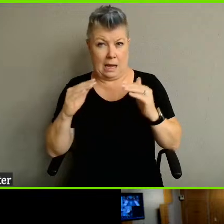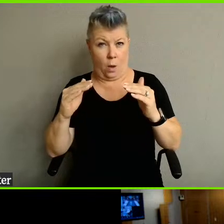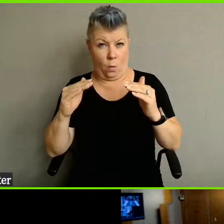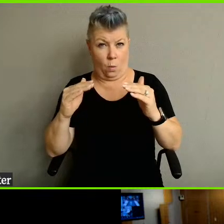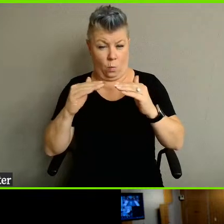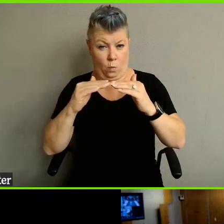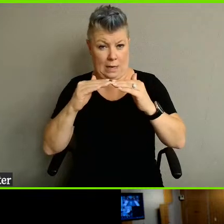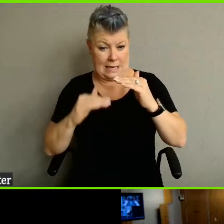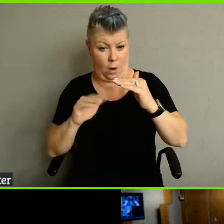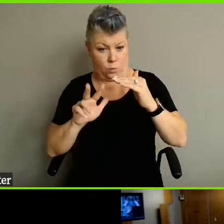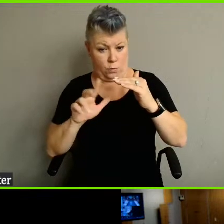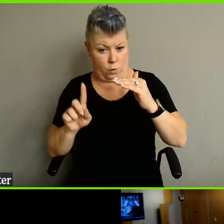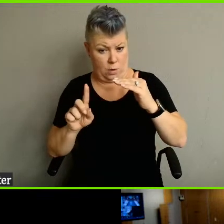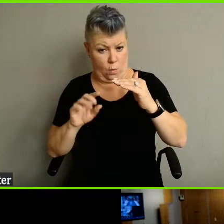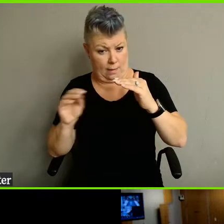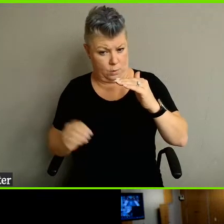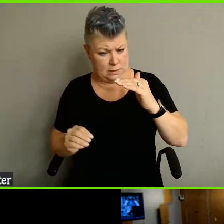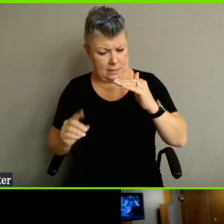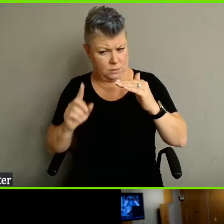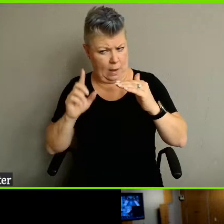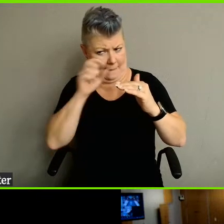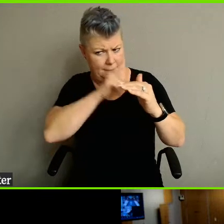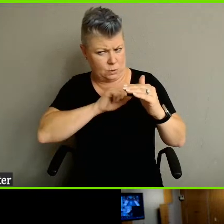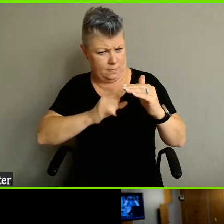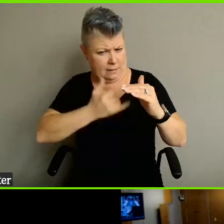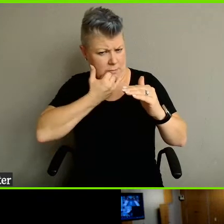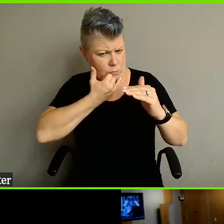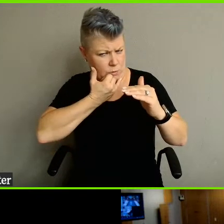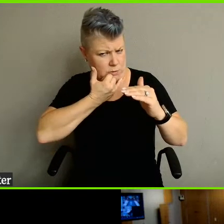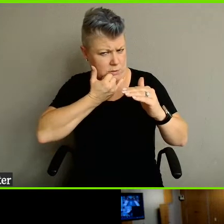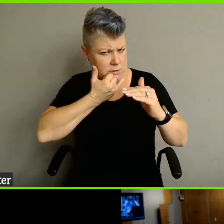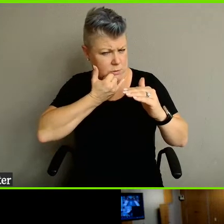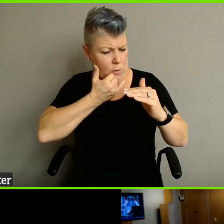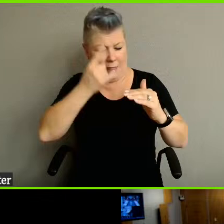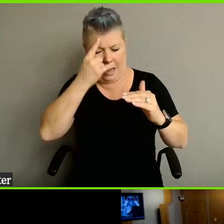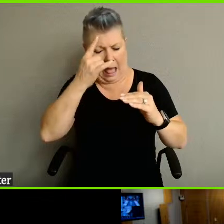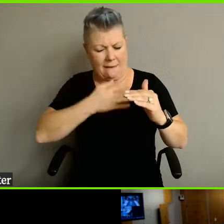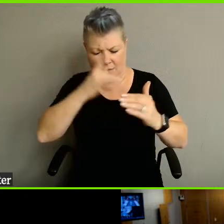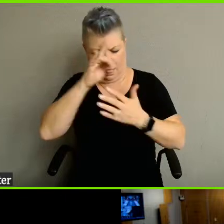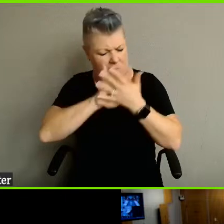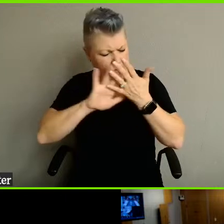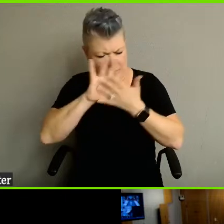white, that confuses me about was there an improvement or not.